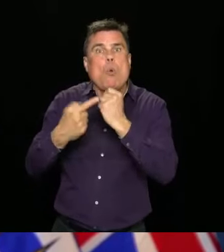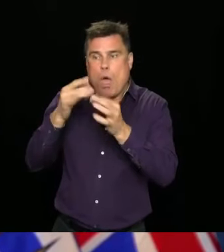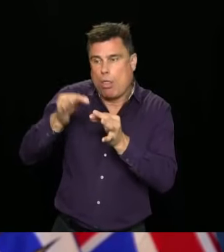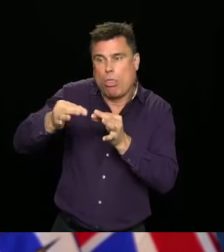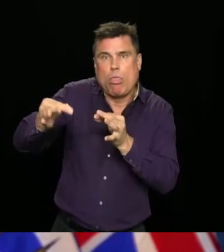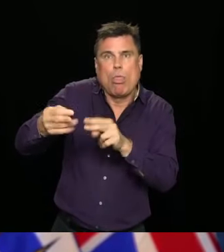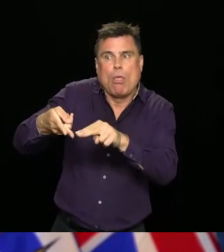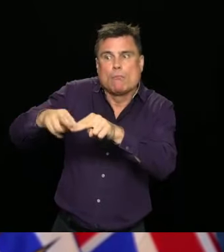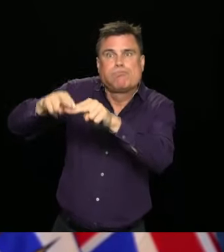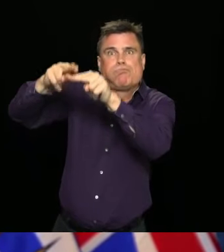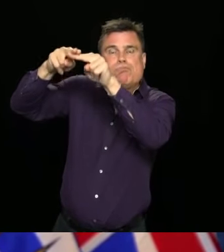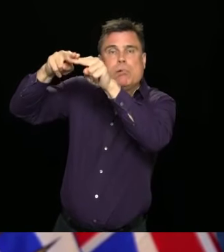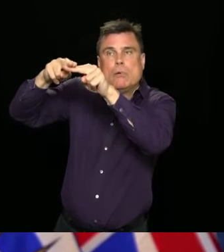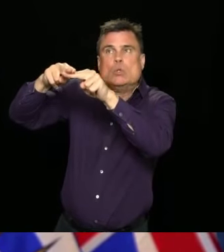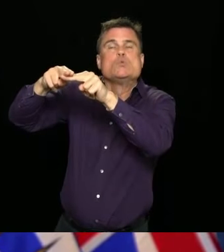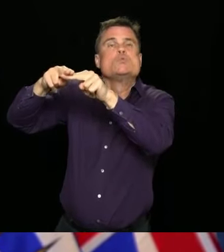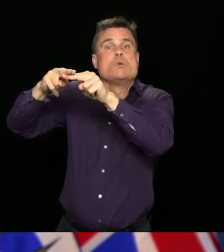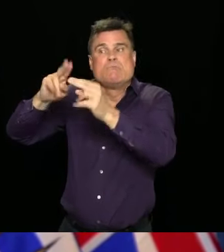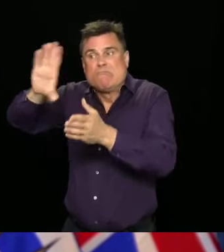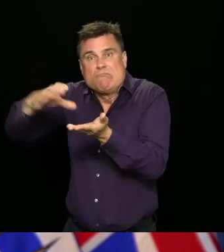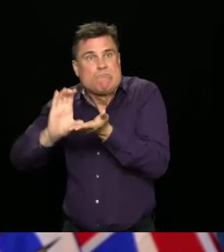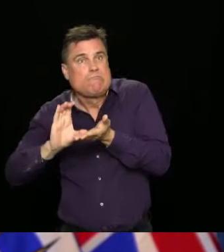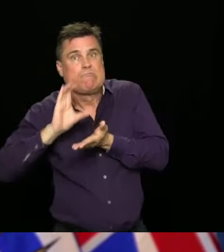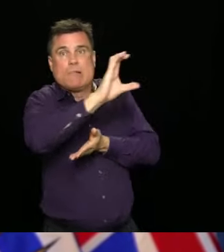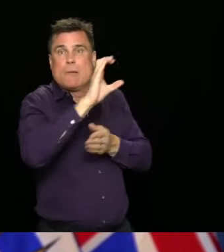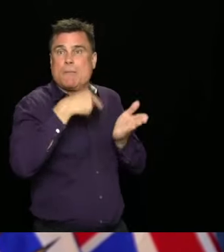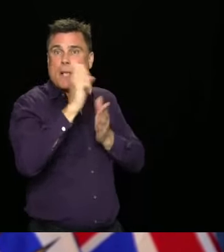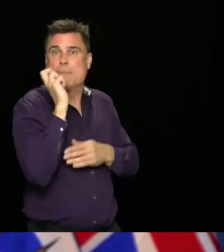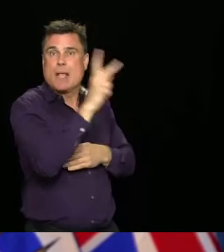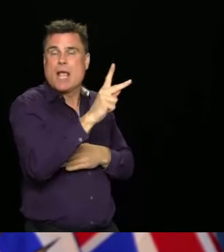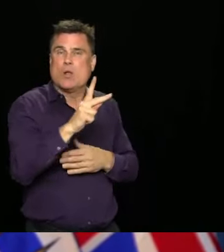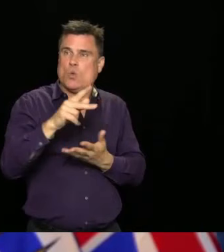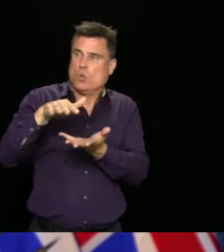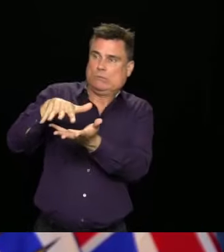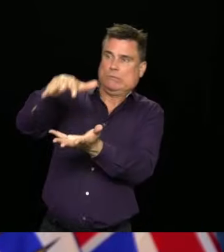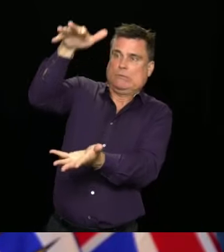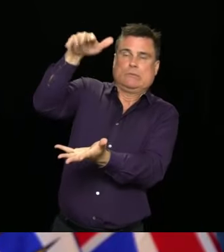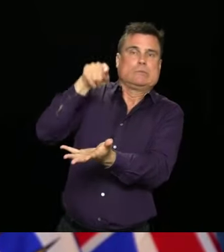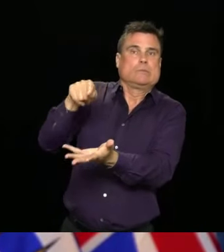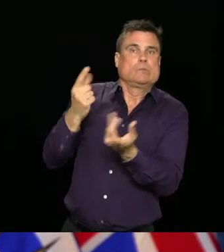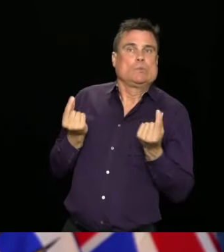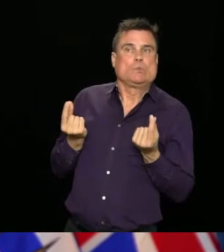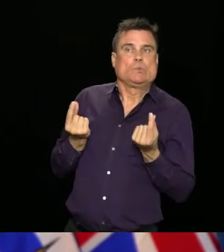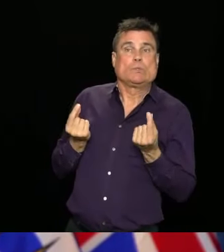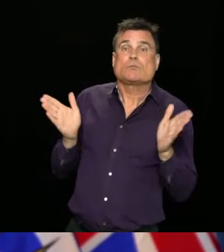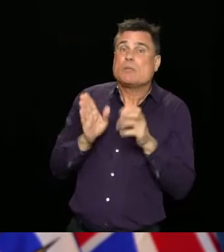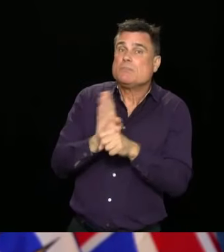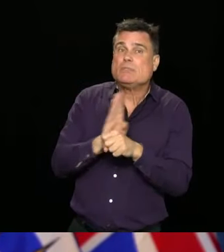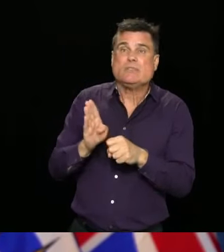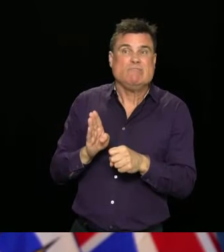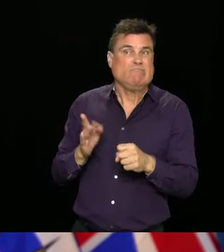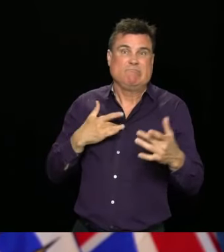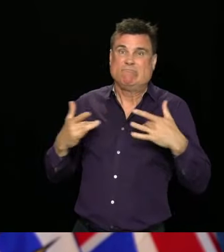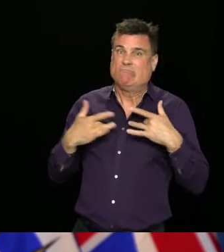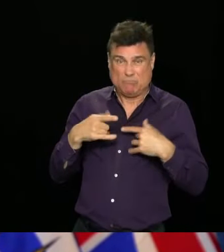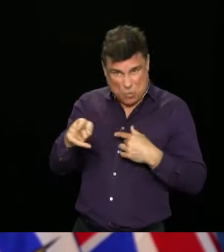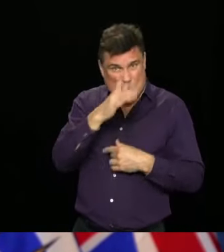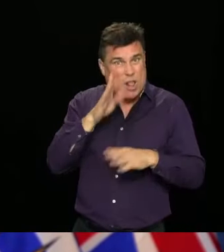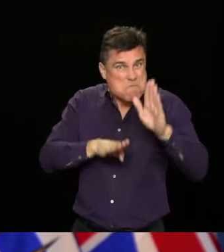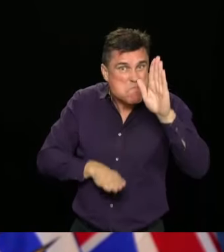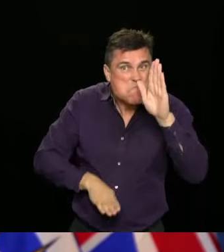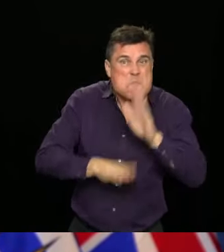massive kind of lump sum of bills are going to be on the horizon at a time when business isn't looking great for the foreseeable